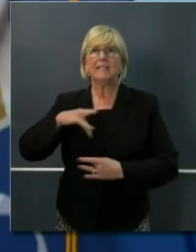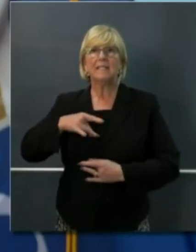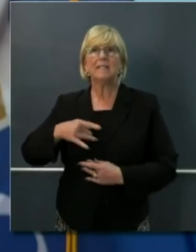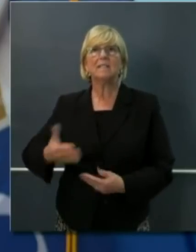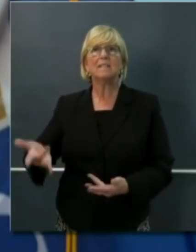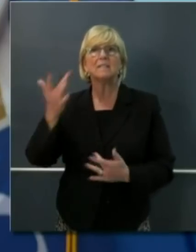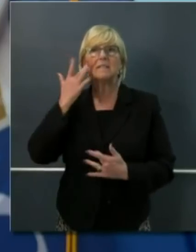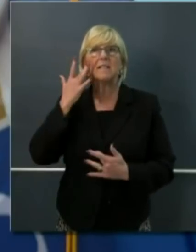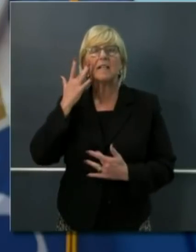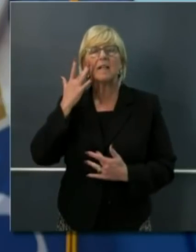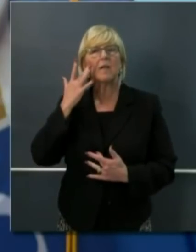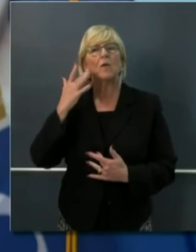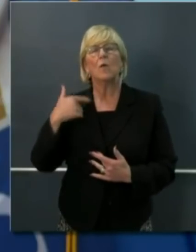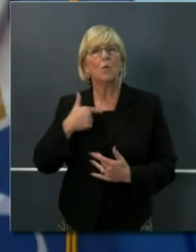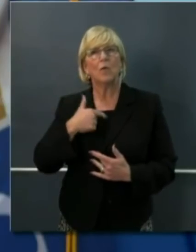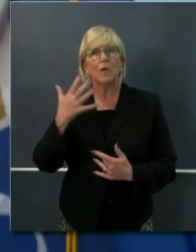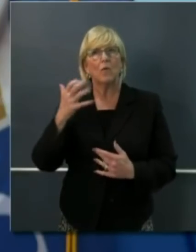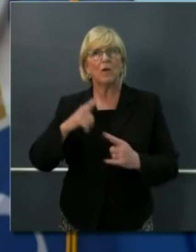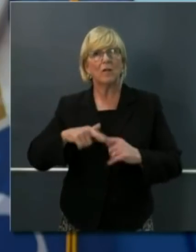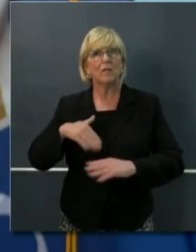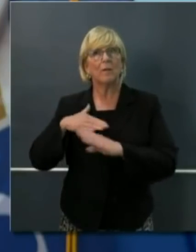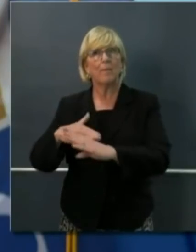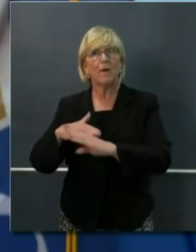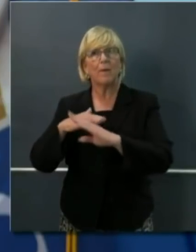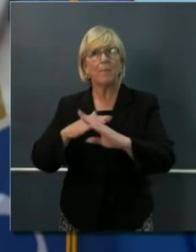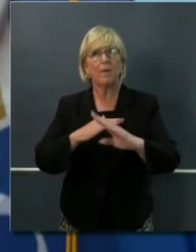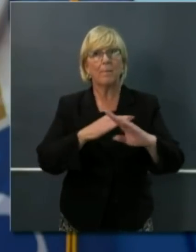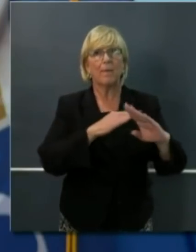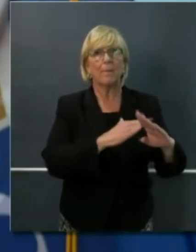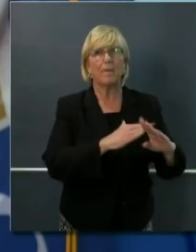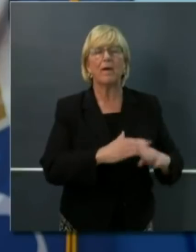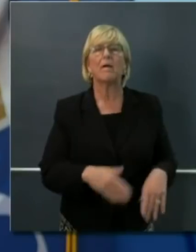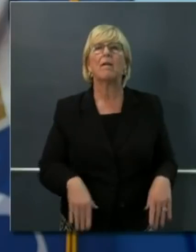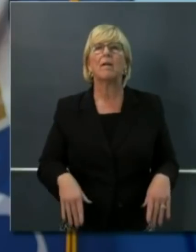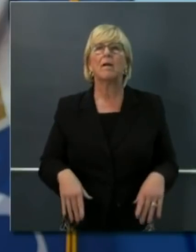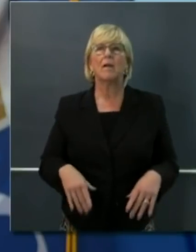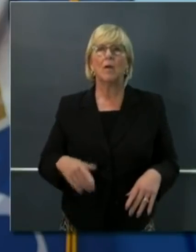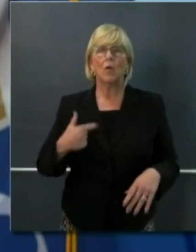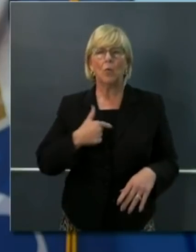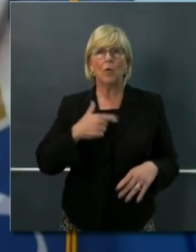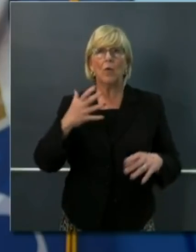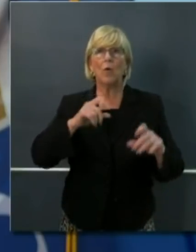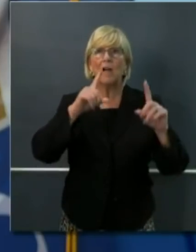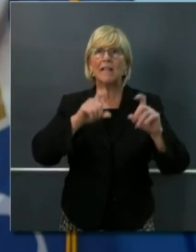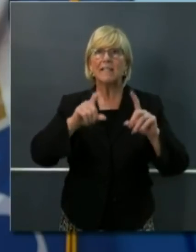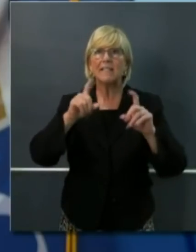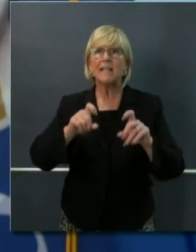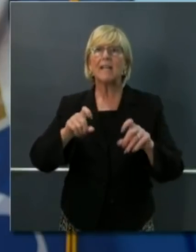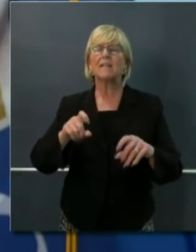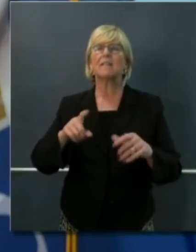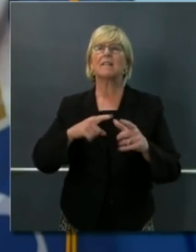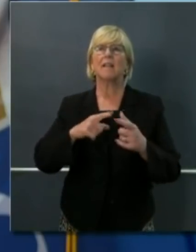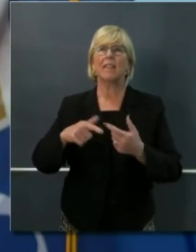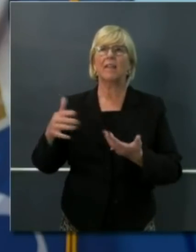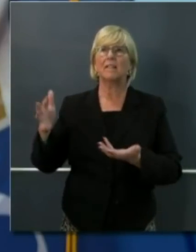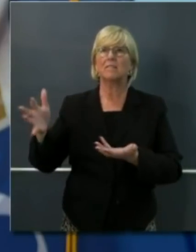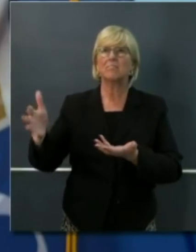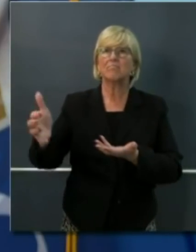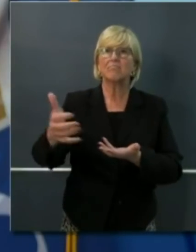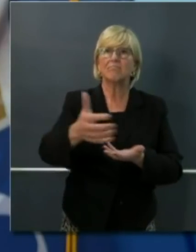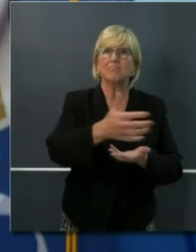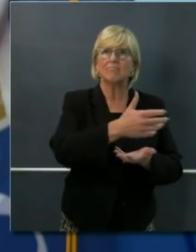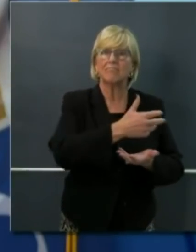build up capacity for testing sites and collection in those areas where maybe it won't come